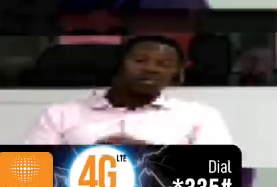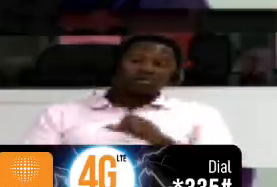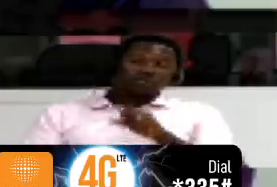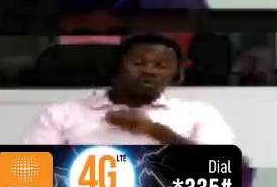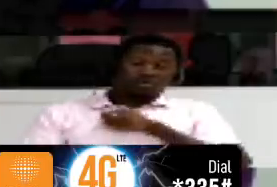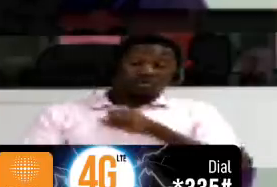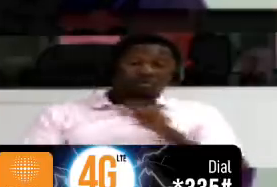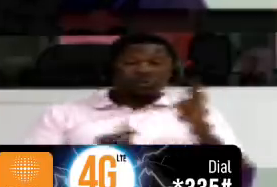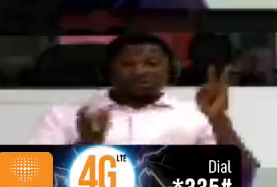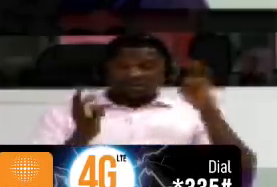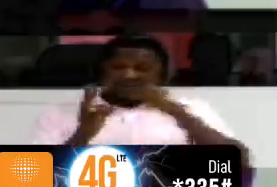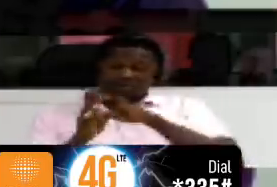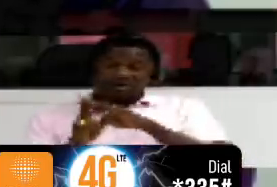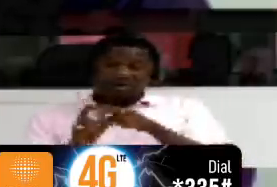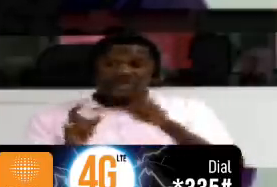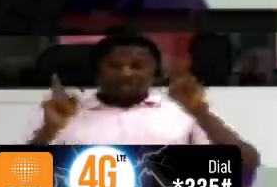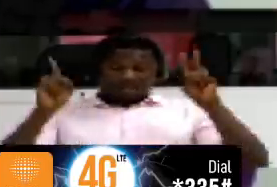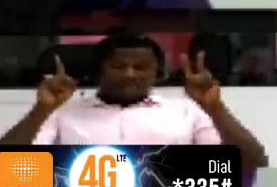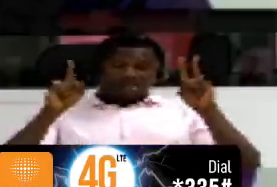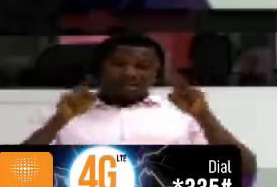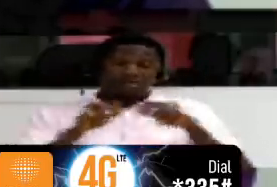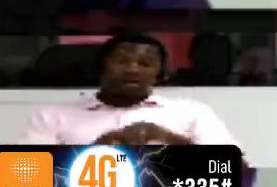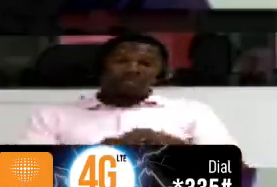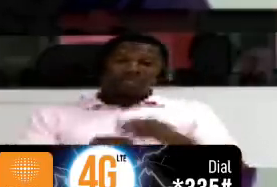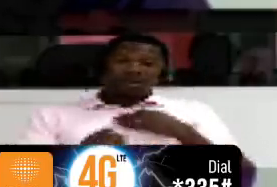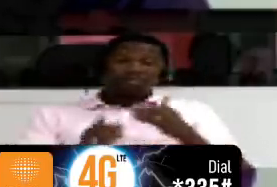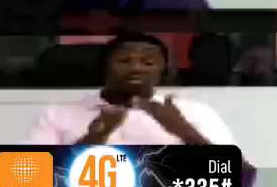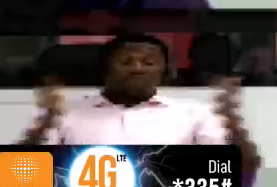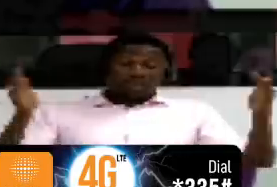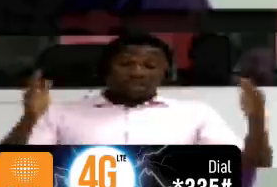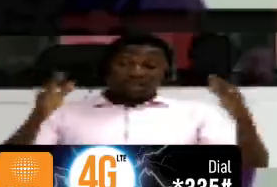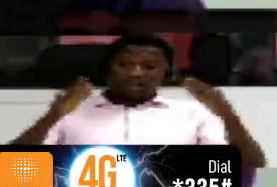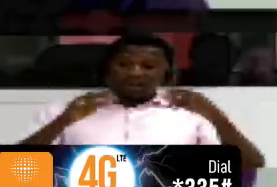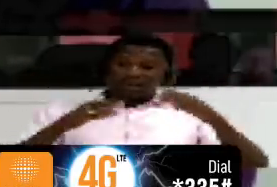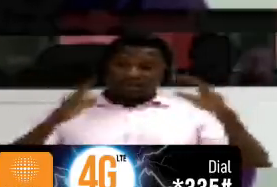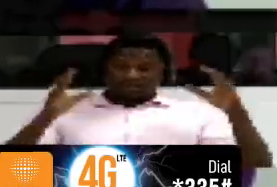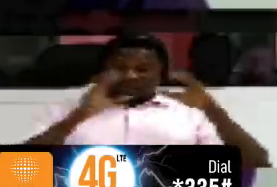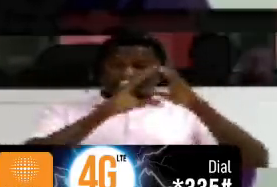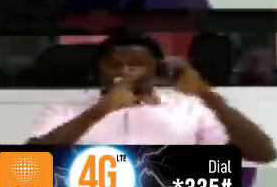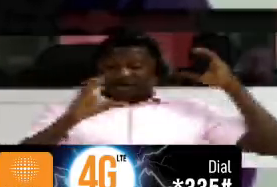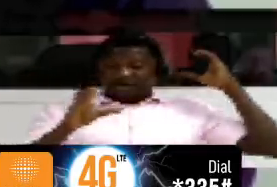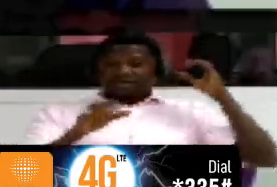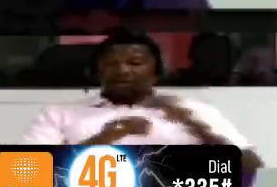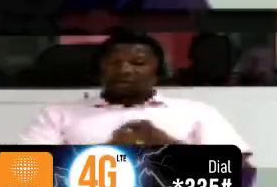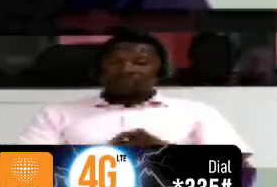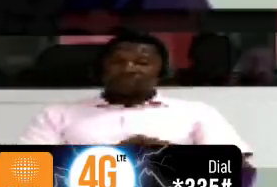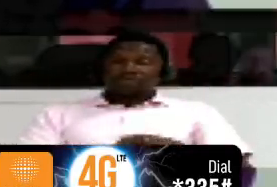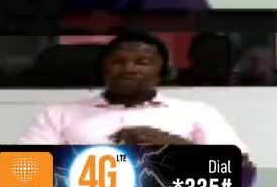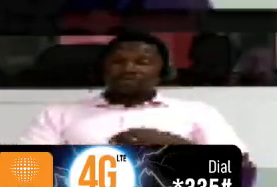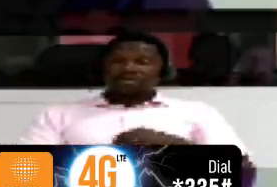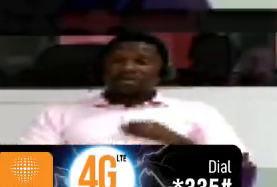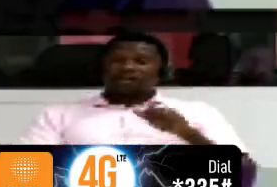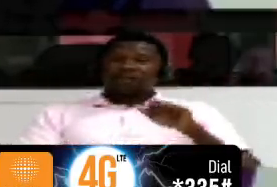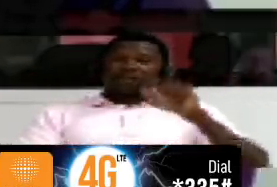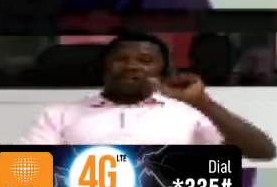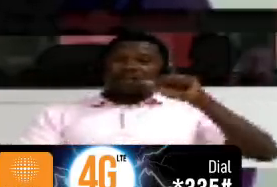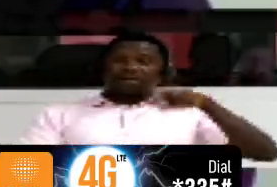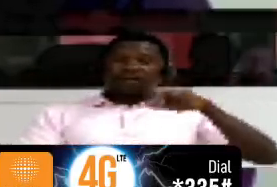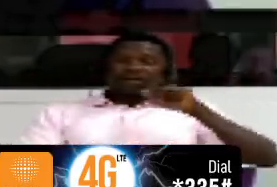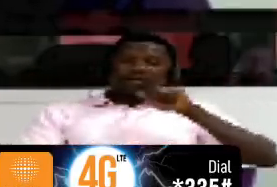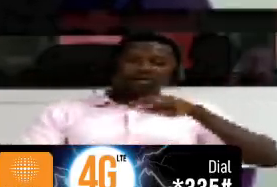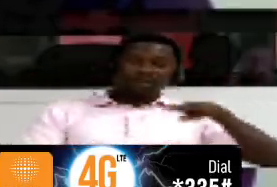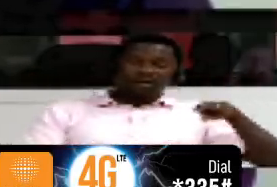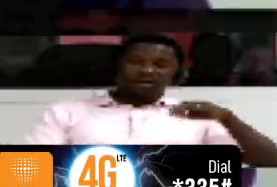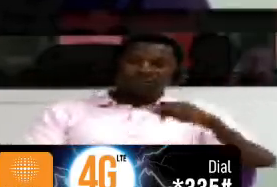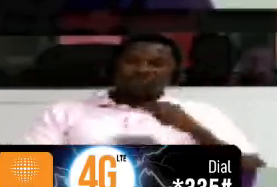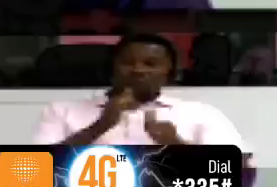own delegation, Jammeh, and in that big hall, Annan turned to me at some point and said, he would say, "Your